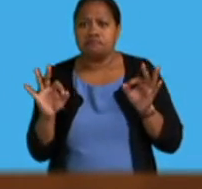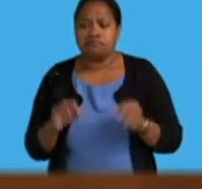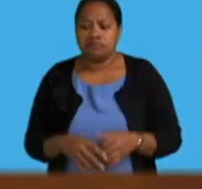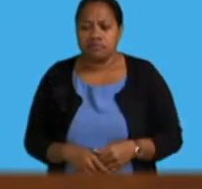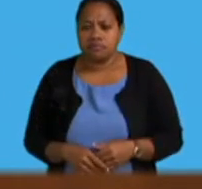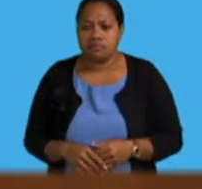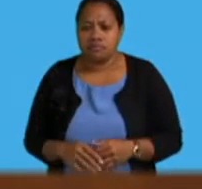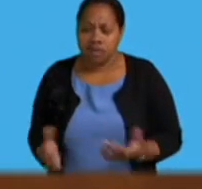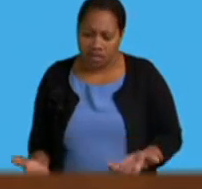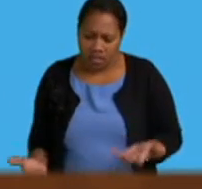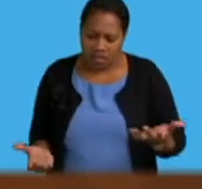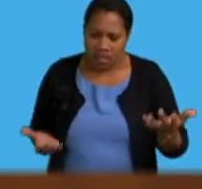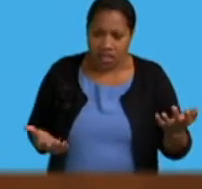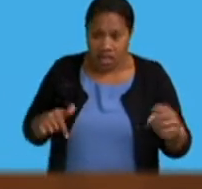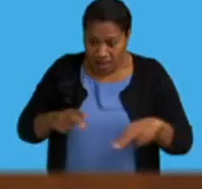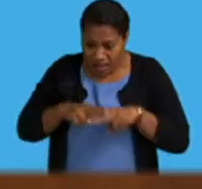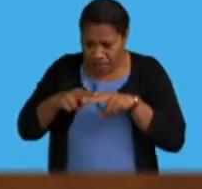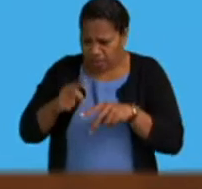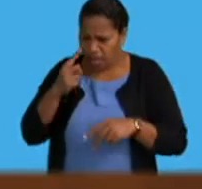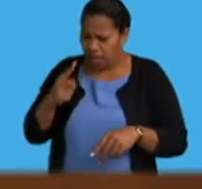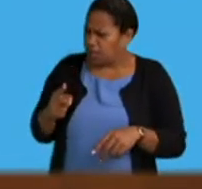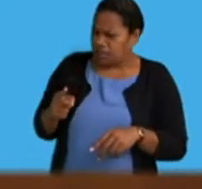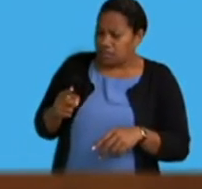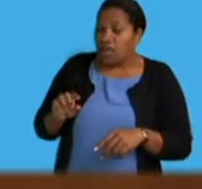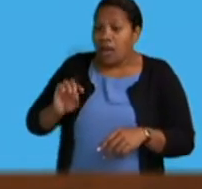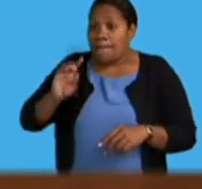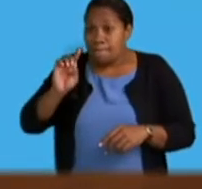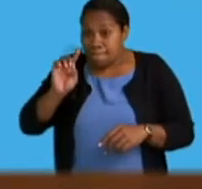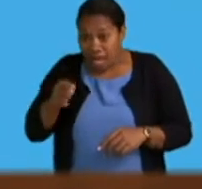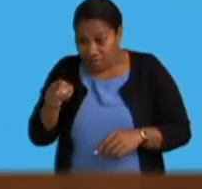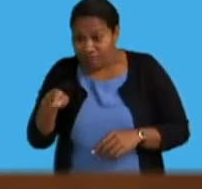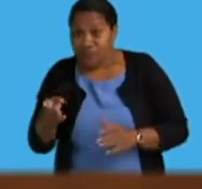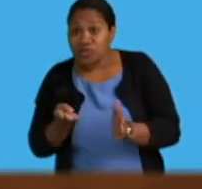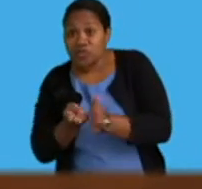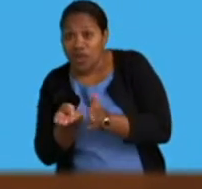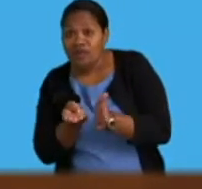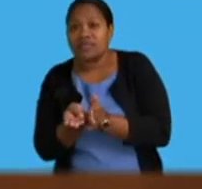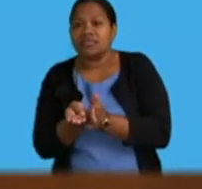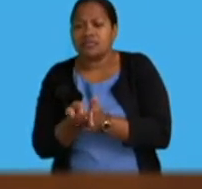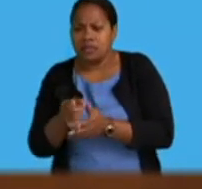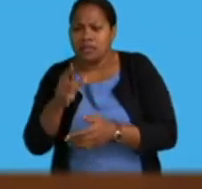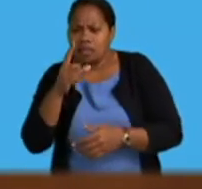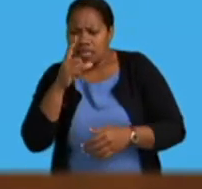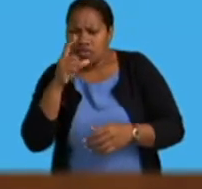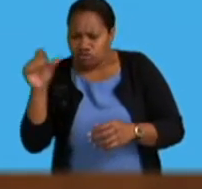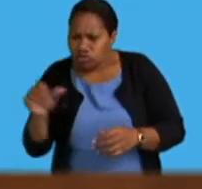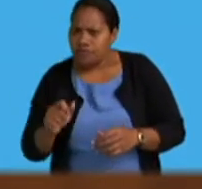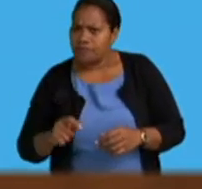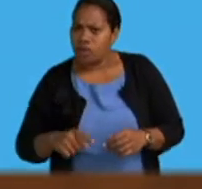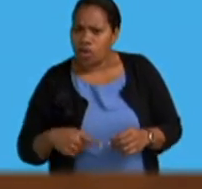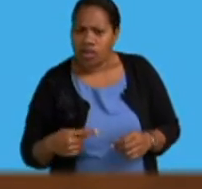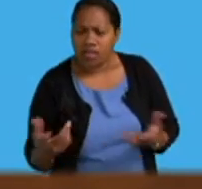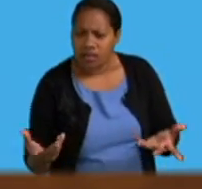we would expect our people to do that. And that kind of service, Madam Speaker, would have to be continuous. I just wonder